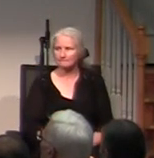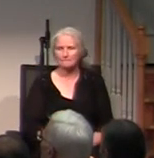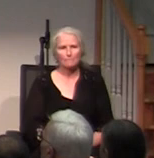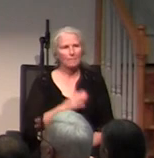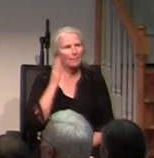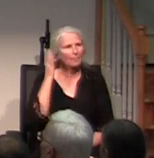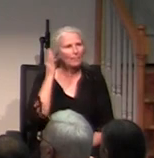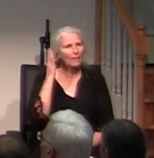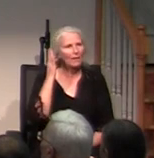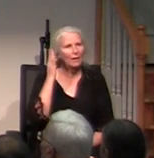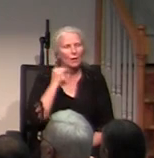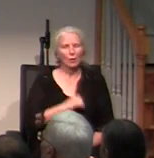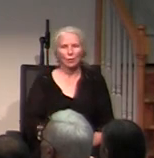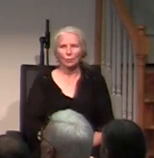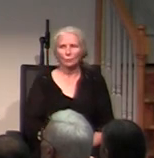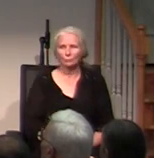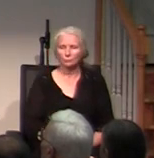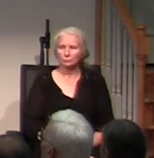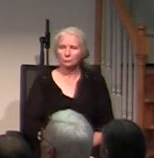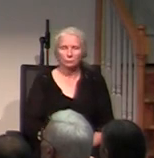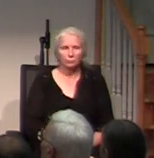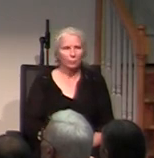Why do we rebuff him?